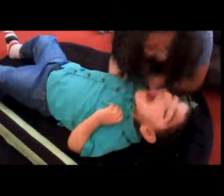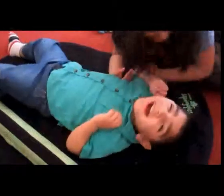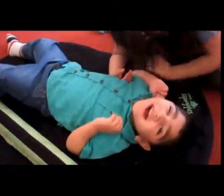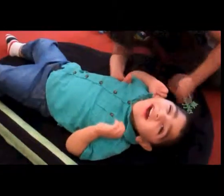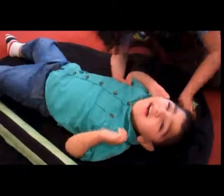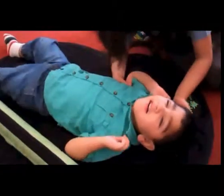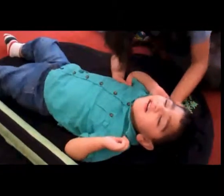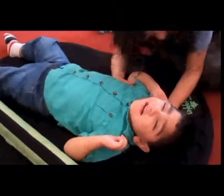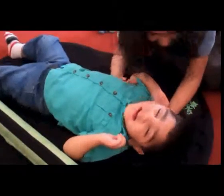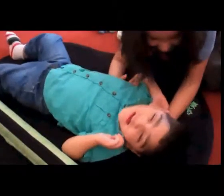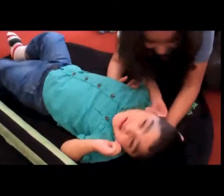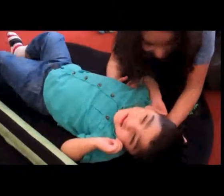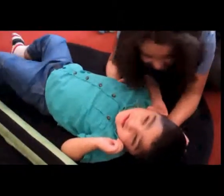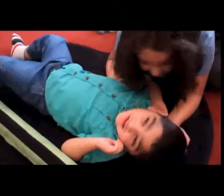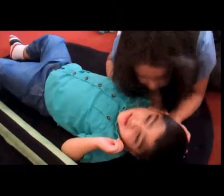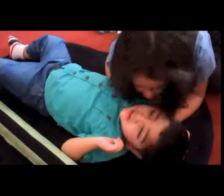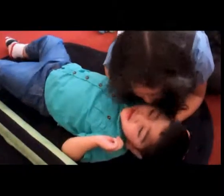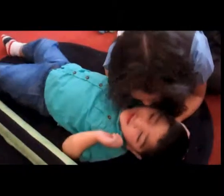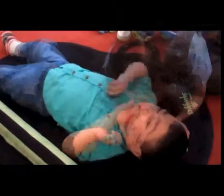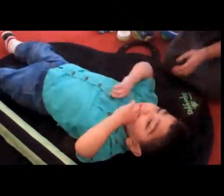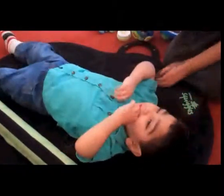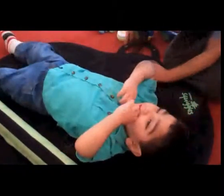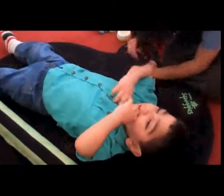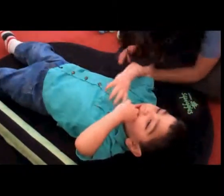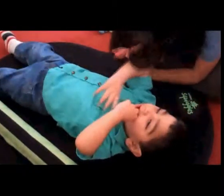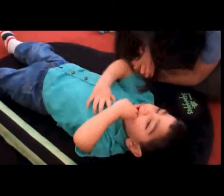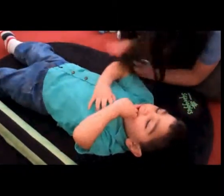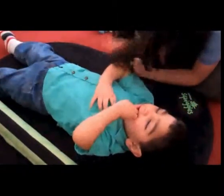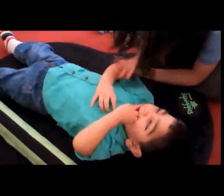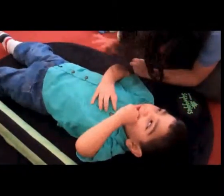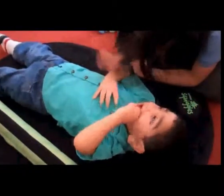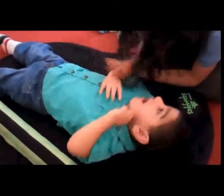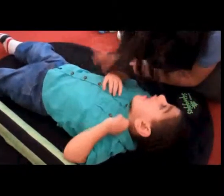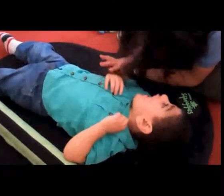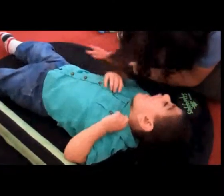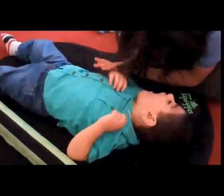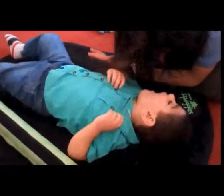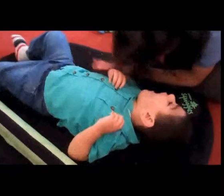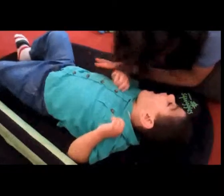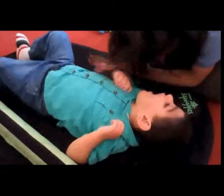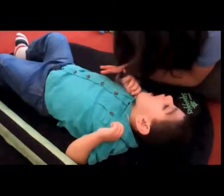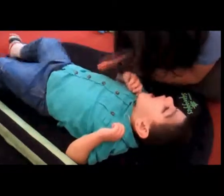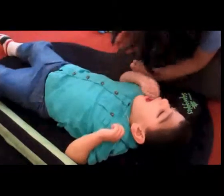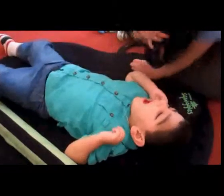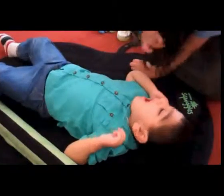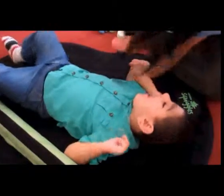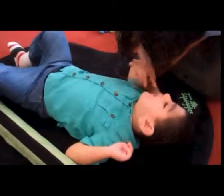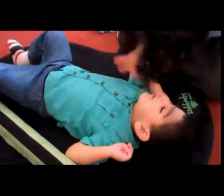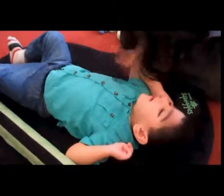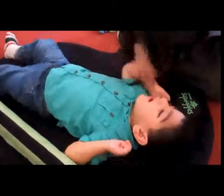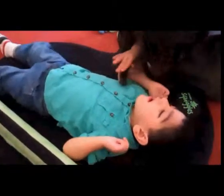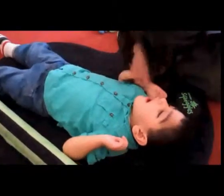give it a shake again. Wow. Well done. Brilliant. Yeah.